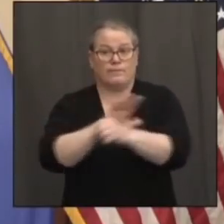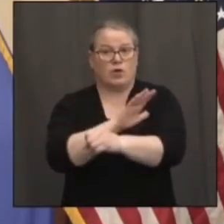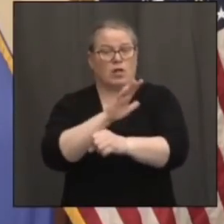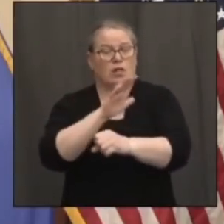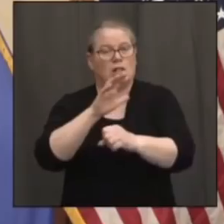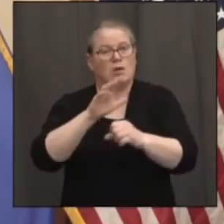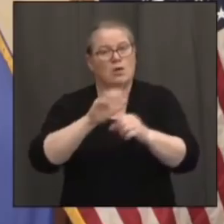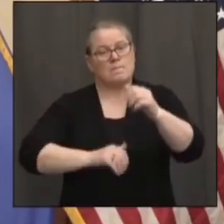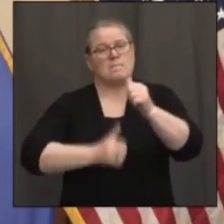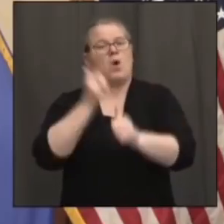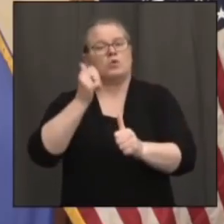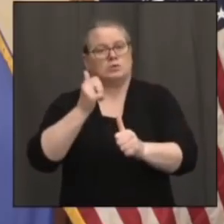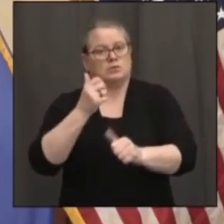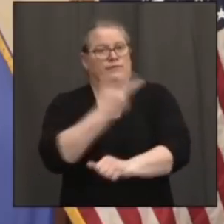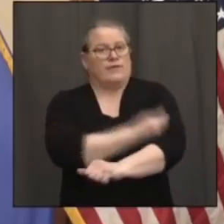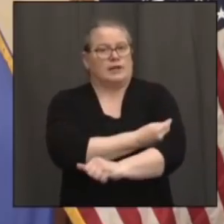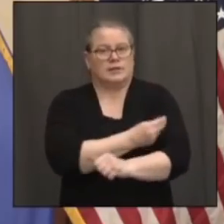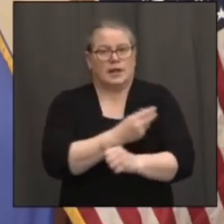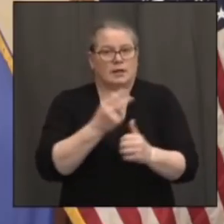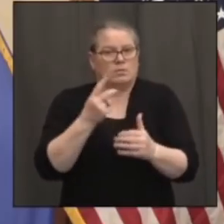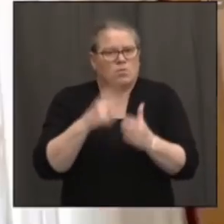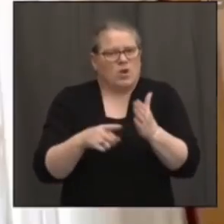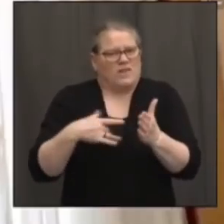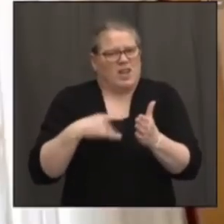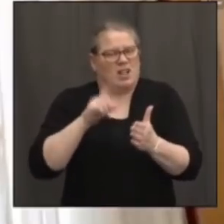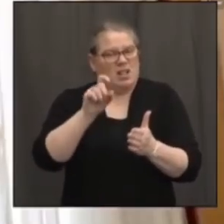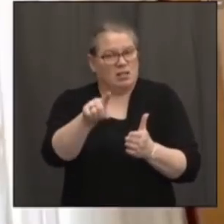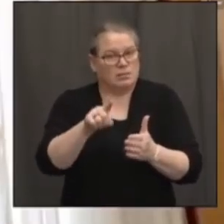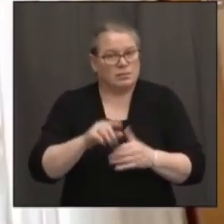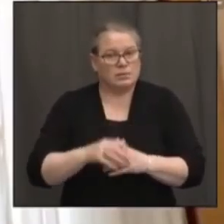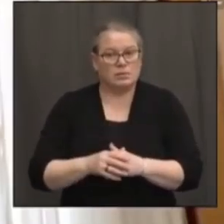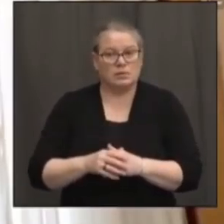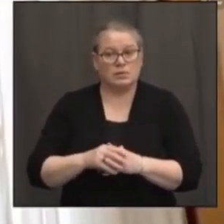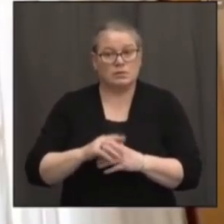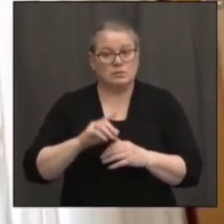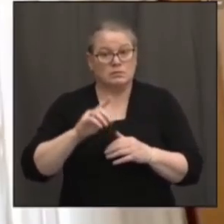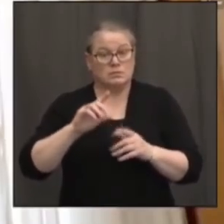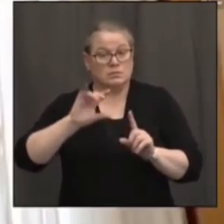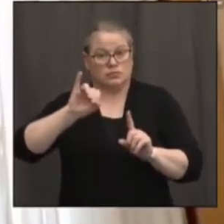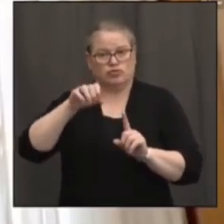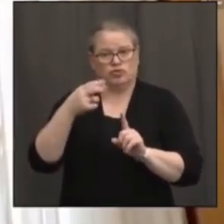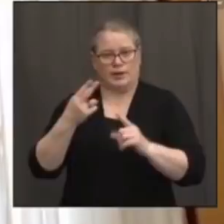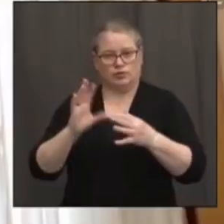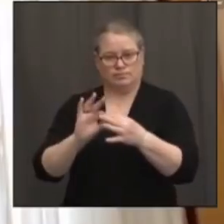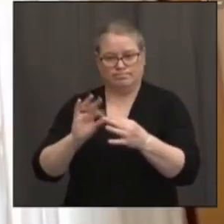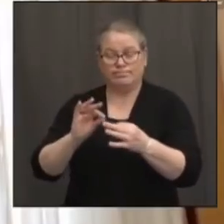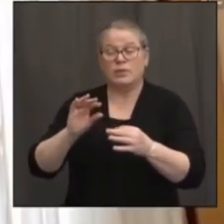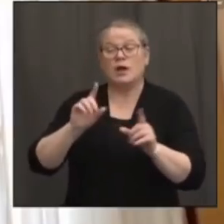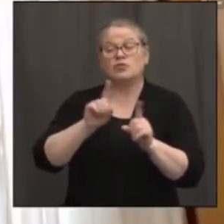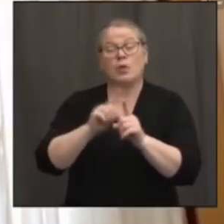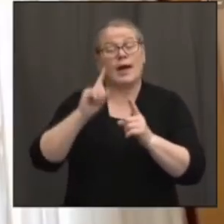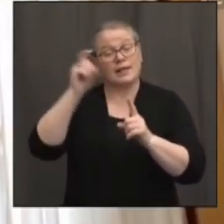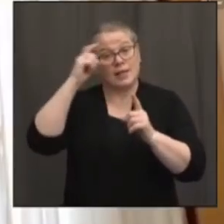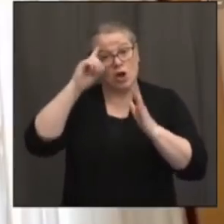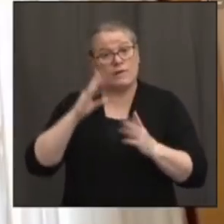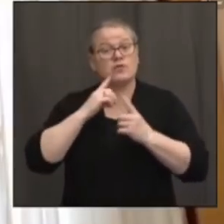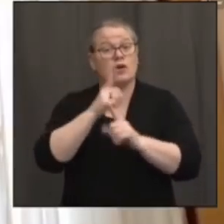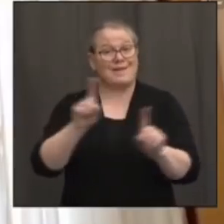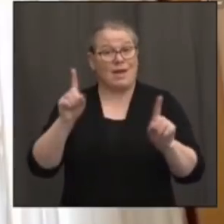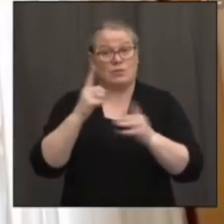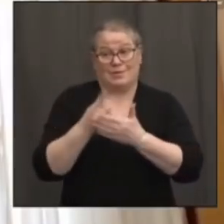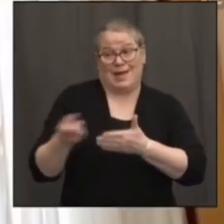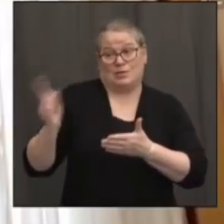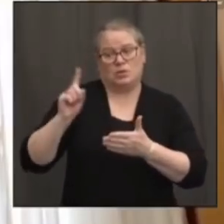Governor, do you want me to take that? Sure. Okay, so as the governor announced last week, we expect this phase to take about 3 weeks till the next phase